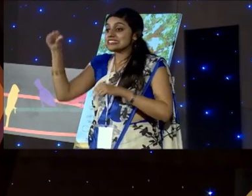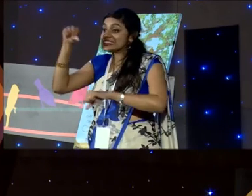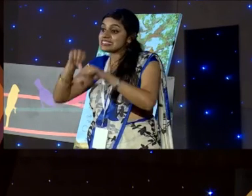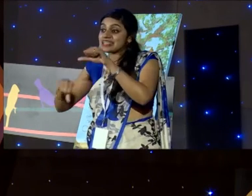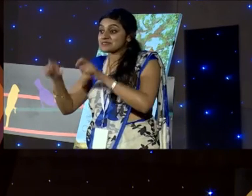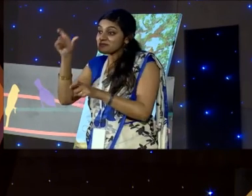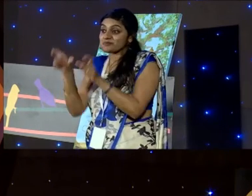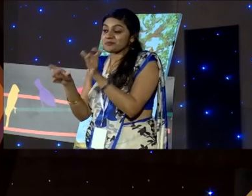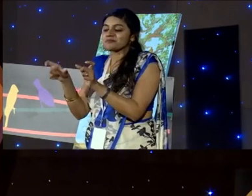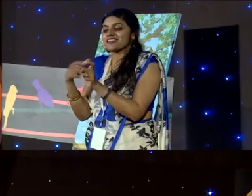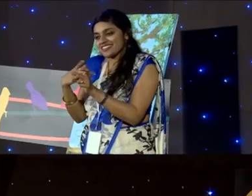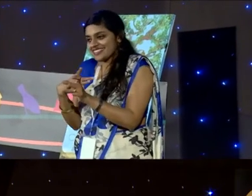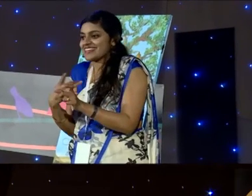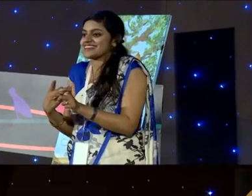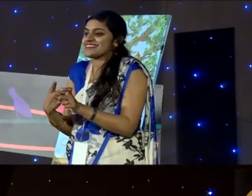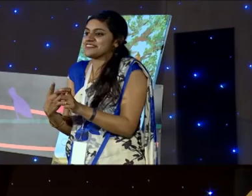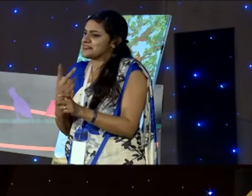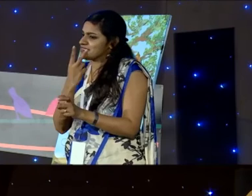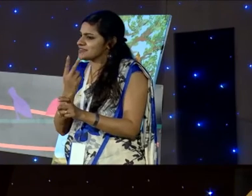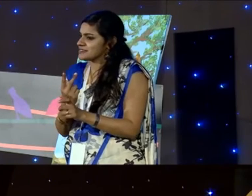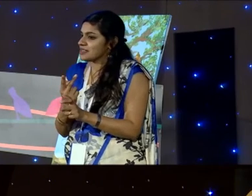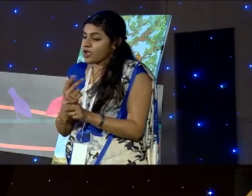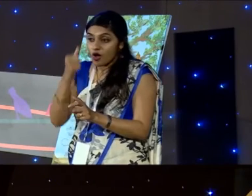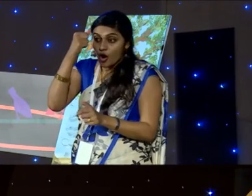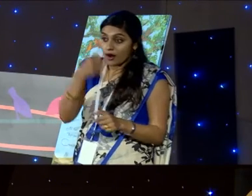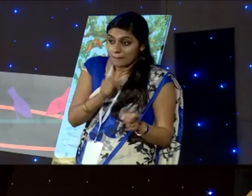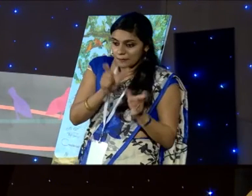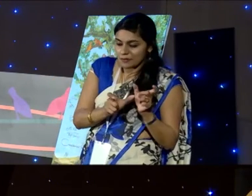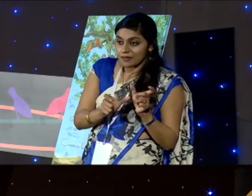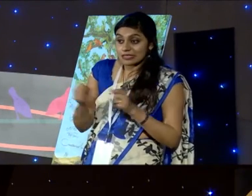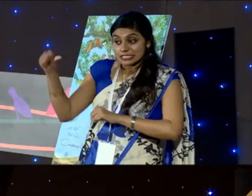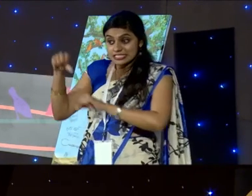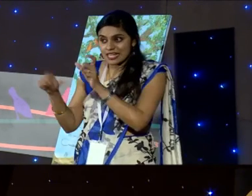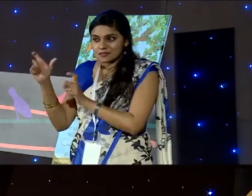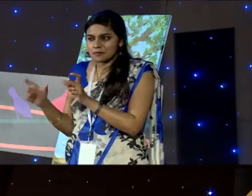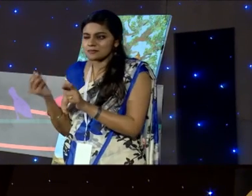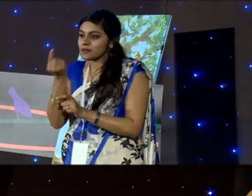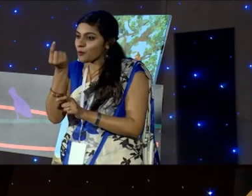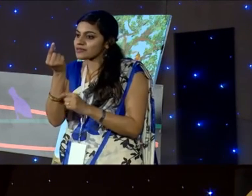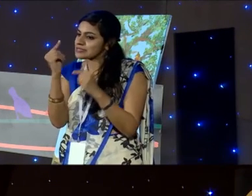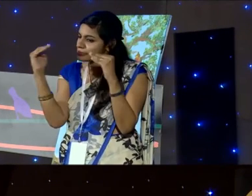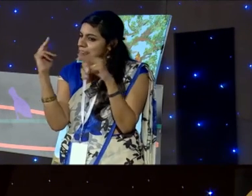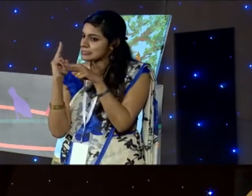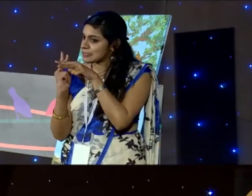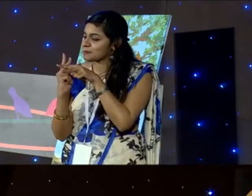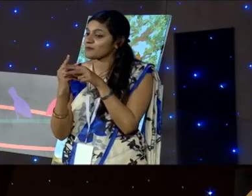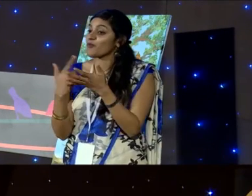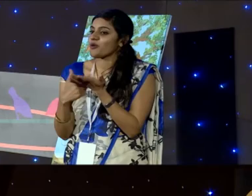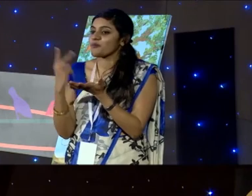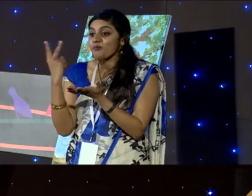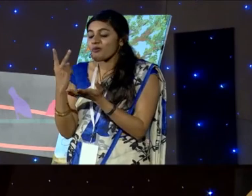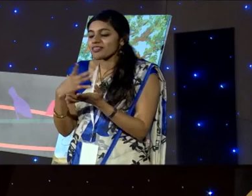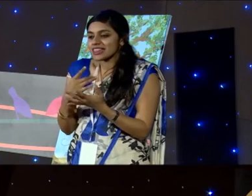connection between people with autism and scientists in their love of patterns and